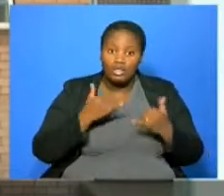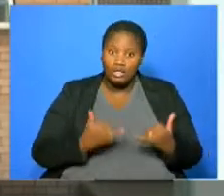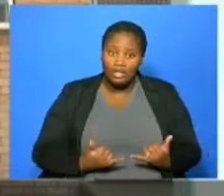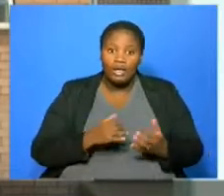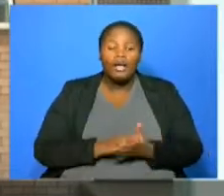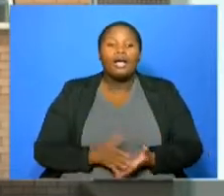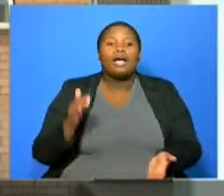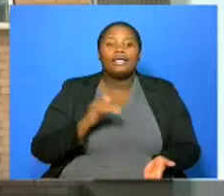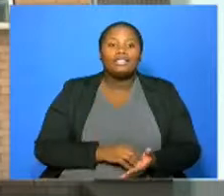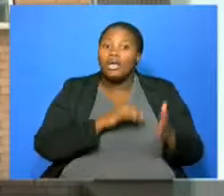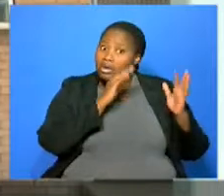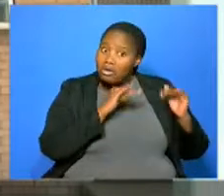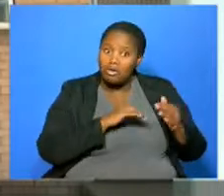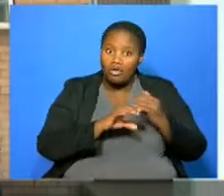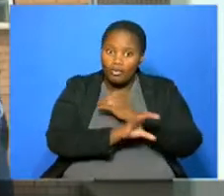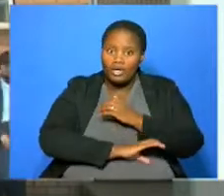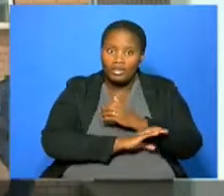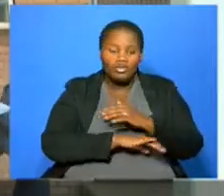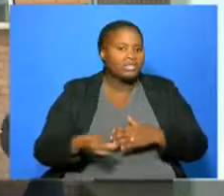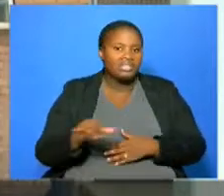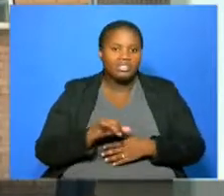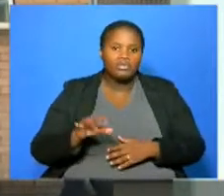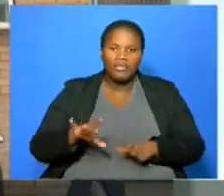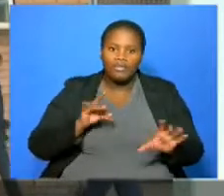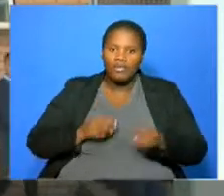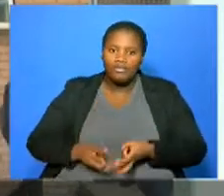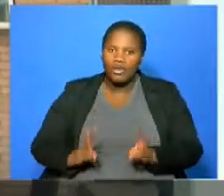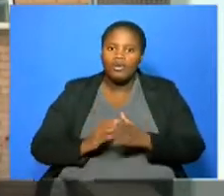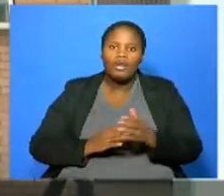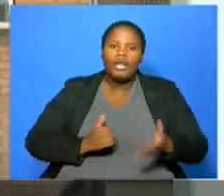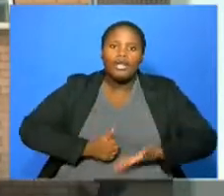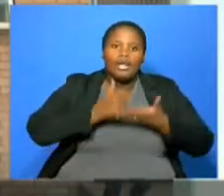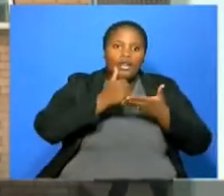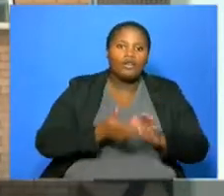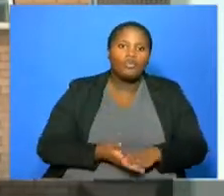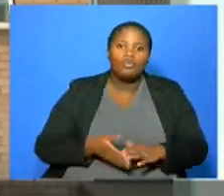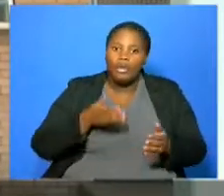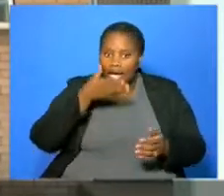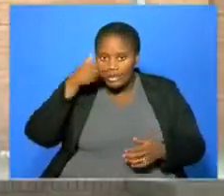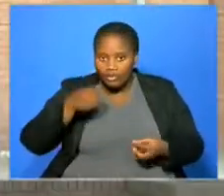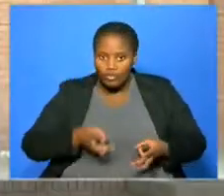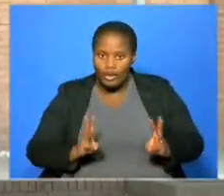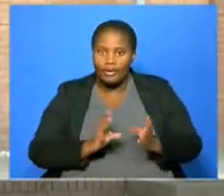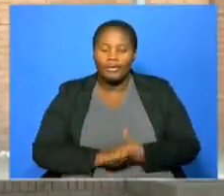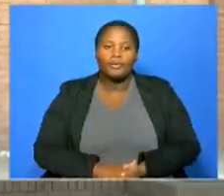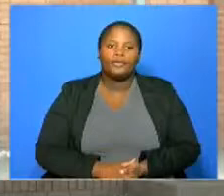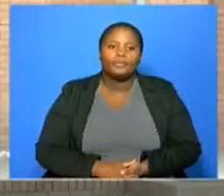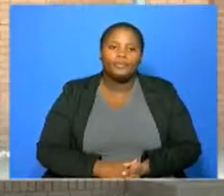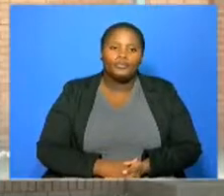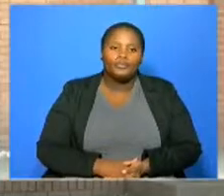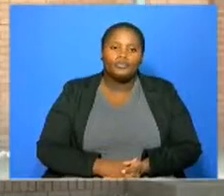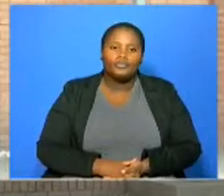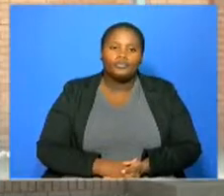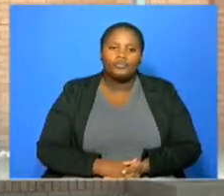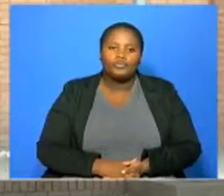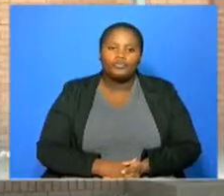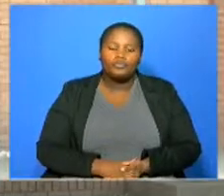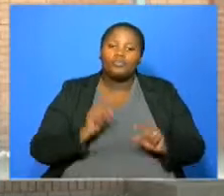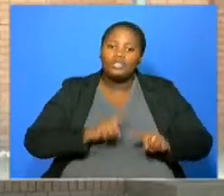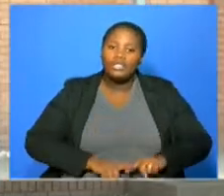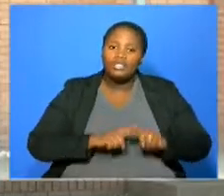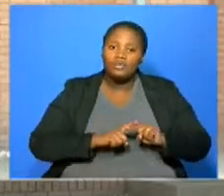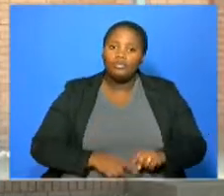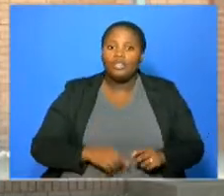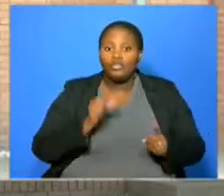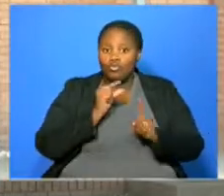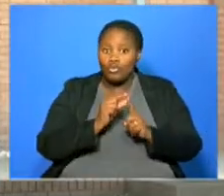I hope that the country as well will find a way of helping them in the best way they can. Re lebile lone le gokola modimo le